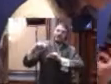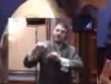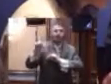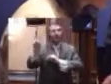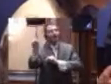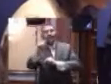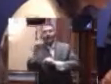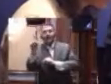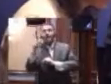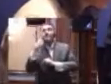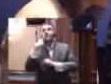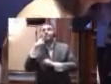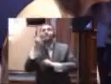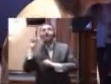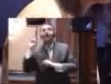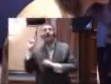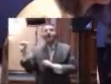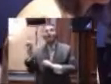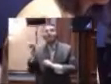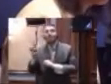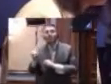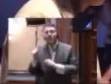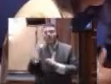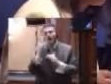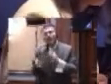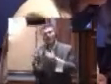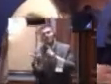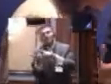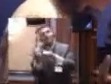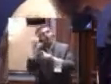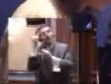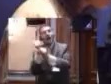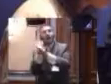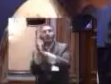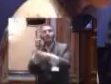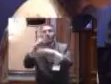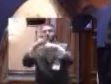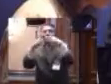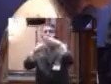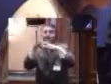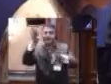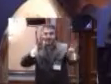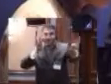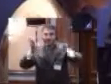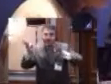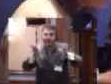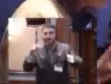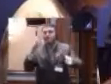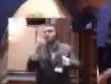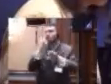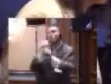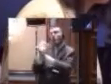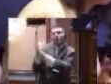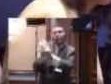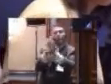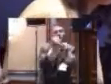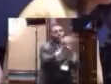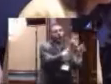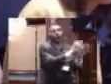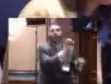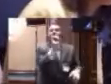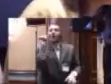that concerns the political institutions of a future dispensation. And these are the rules